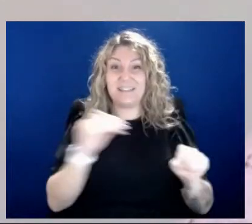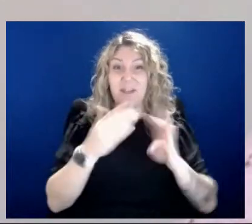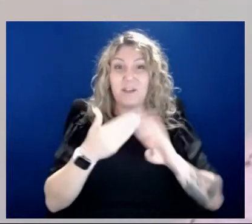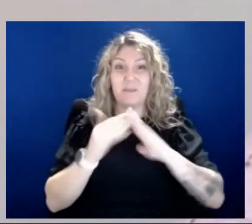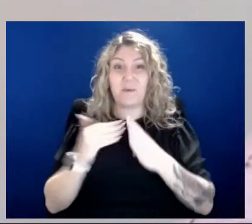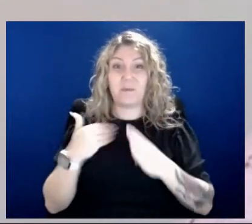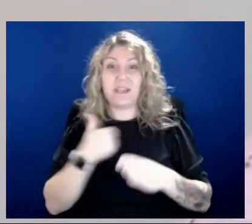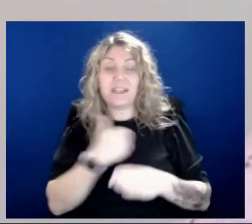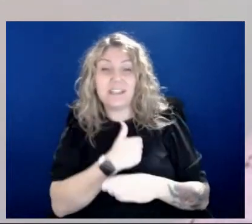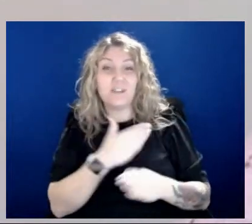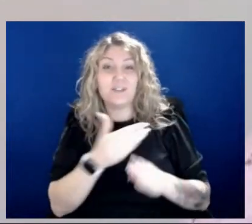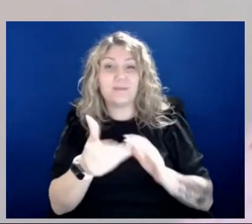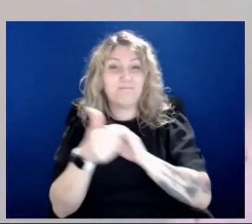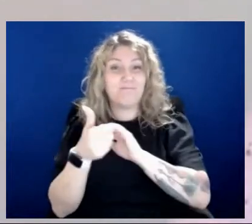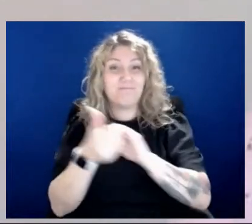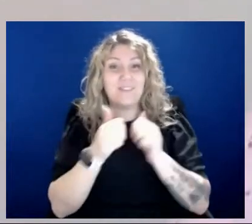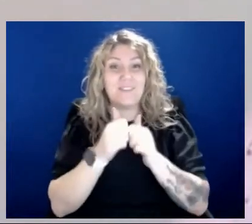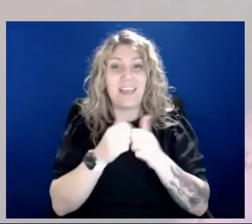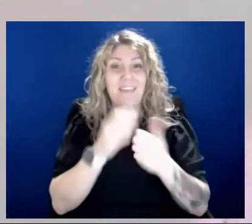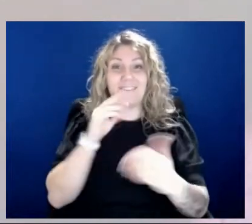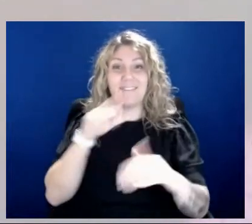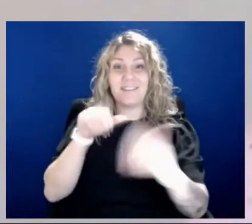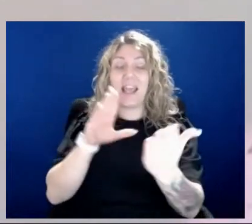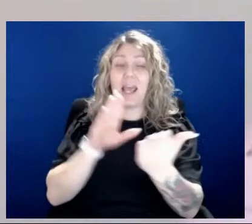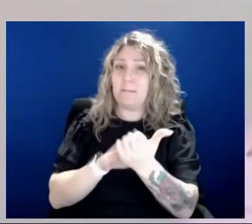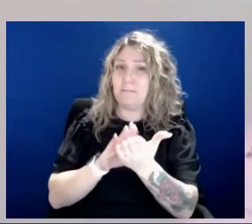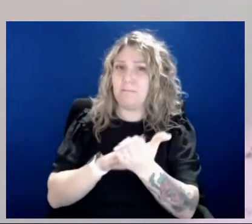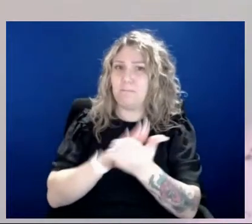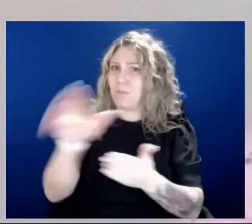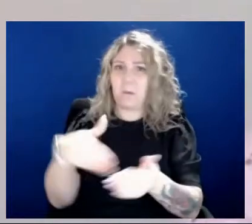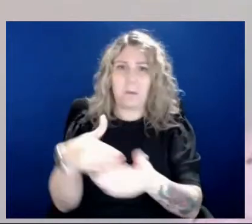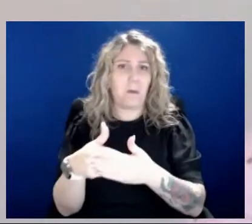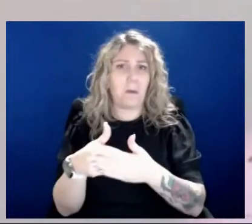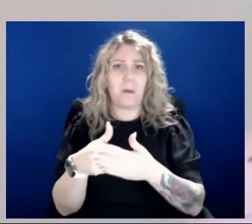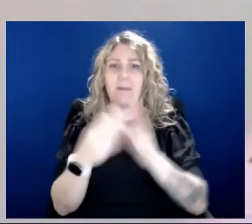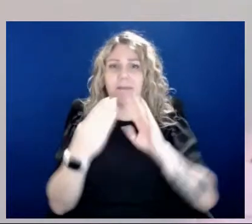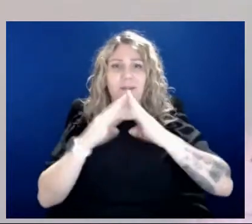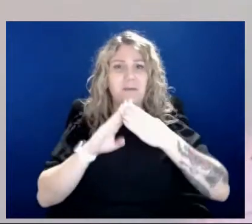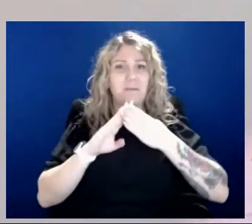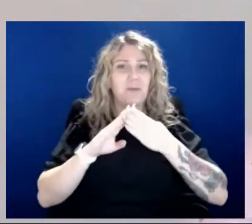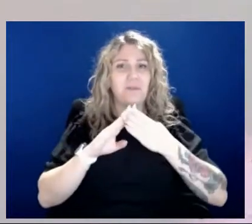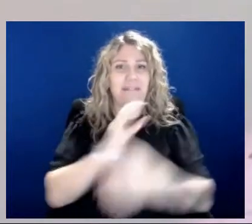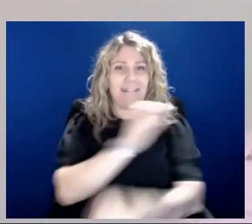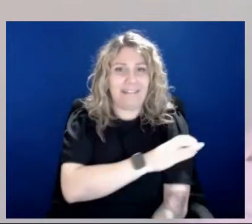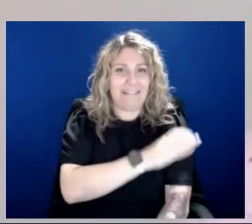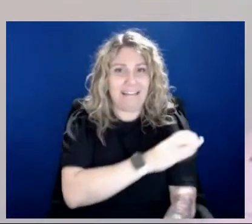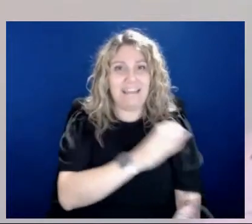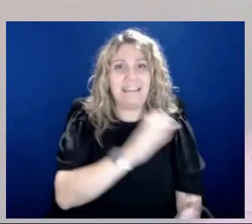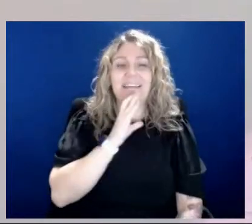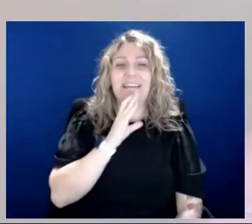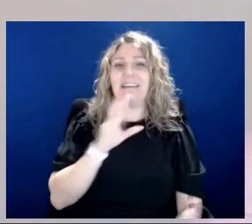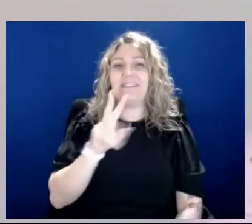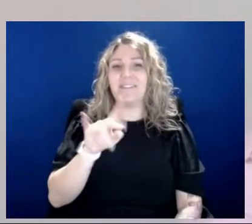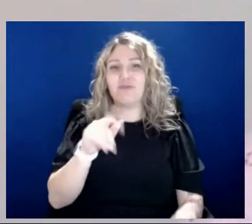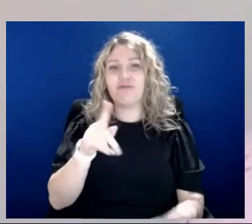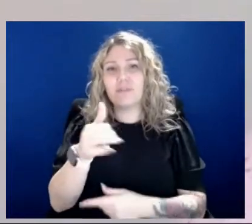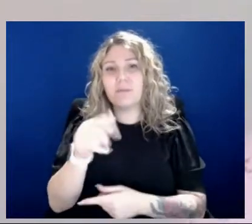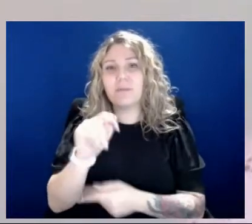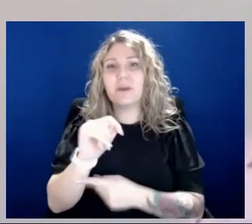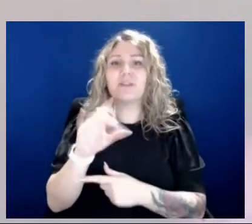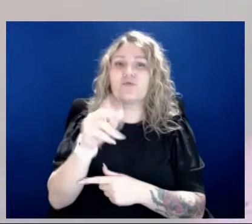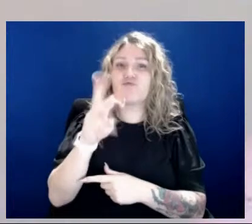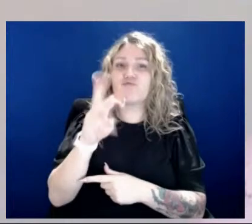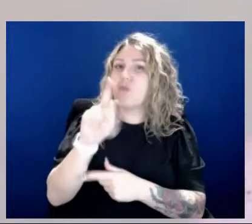to work together and address that. And a big shout out to all of our community clinics, Vibrant, Duchesne, Swope, Mercy,